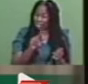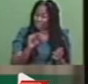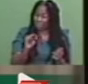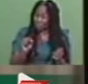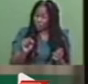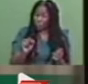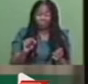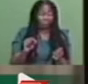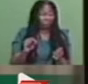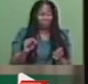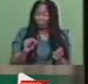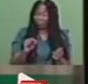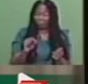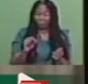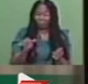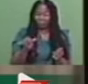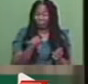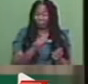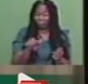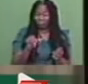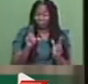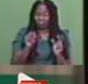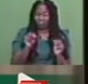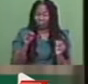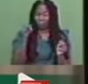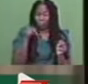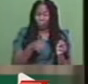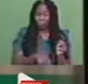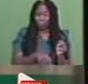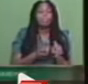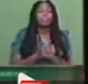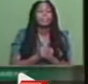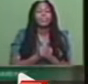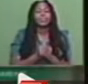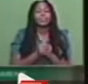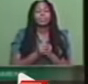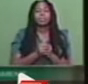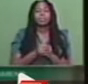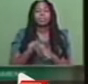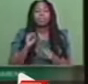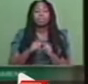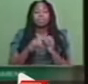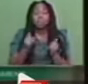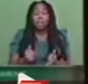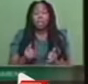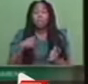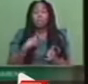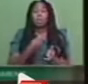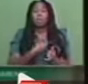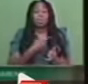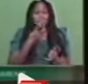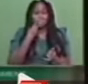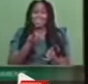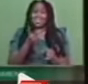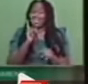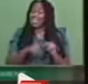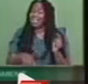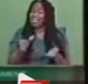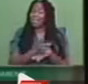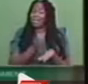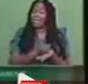broadened the tax base, as I said, they were not able to collect that revenue from